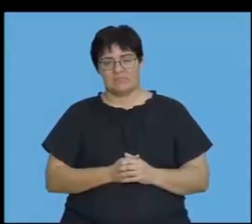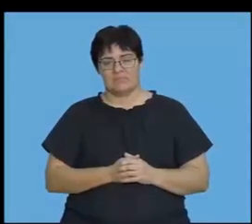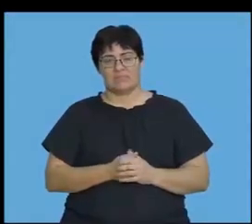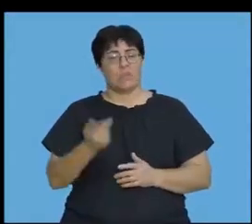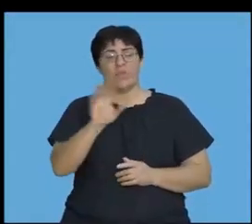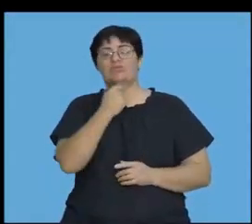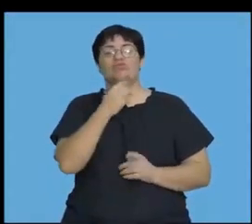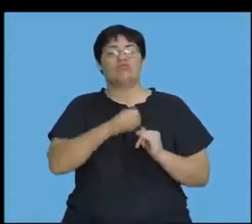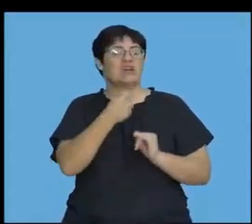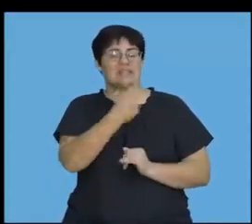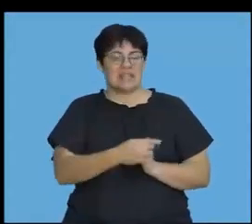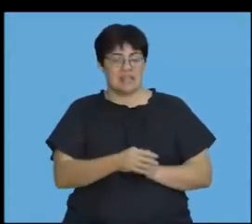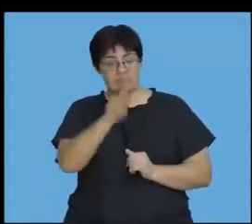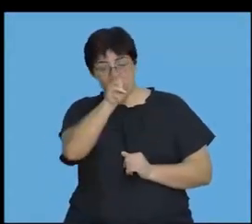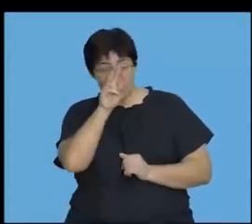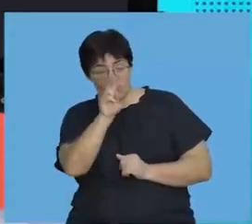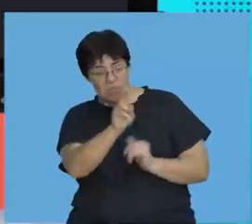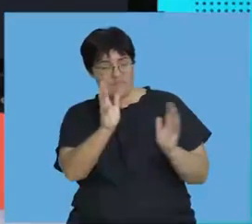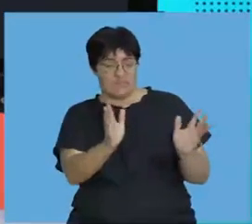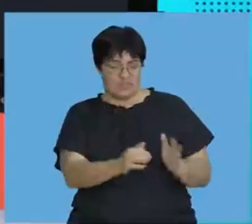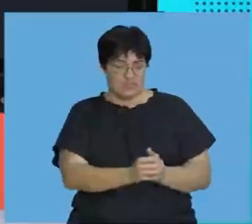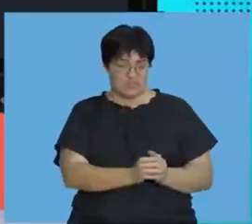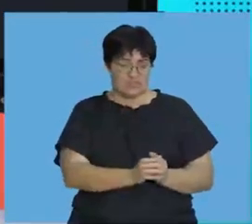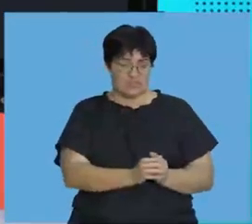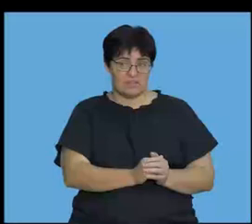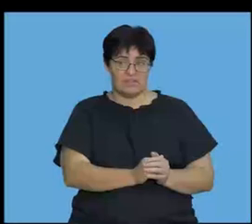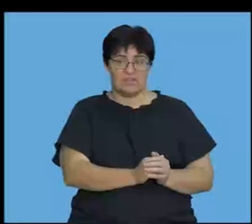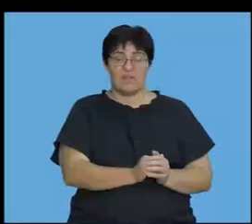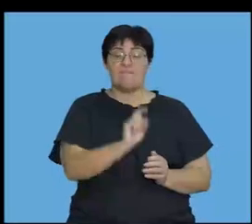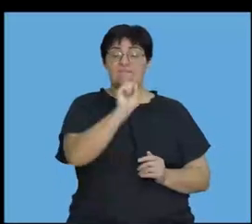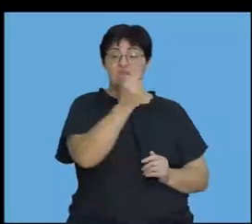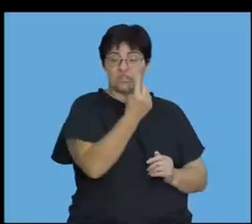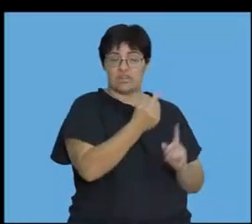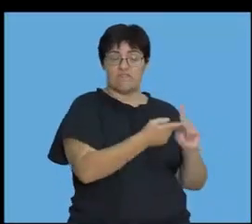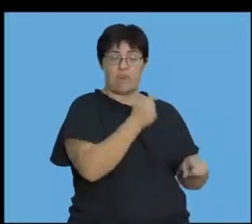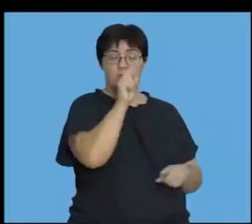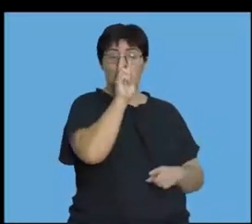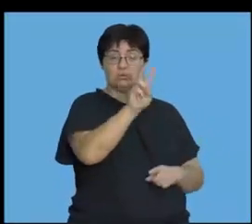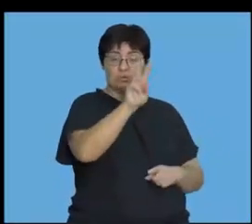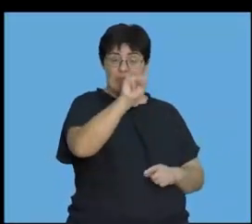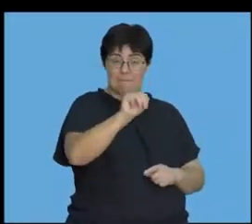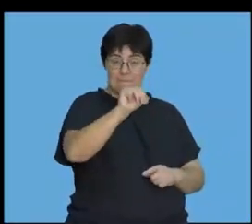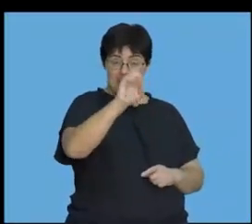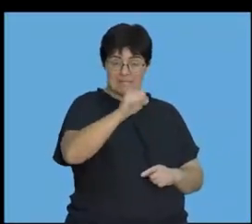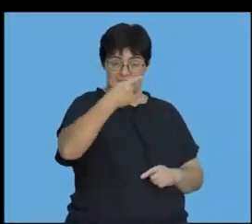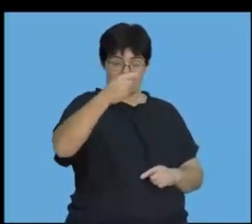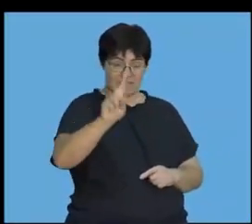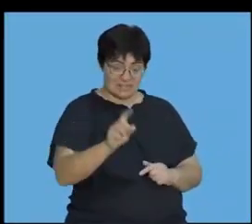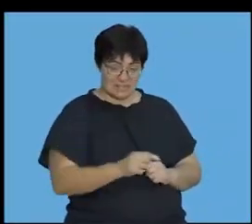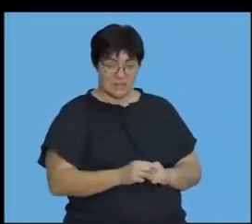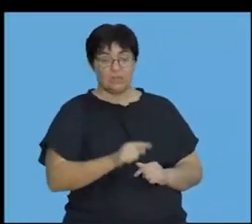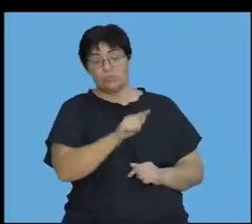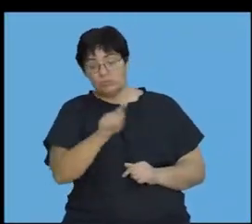What I'm trying to get to with this is you saw, so with the first equation, it went from 2 meters